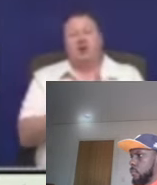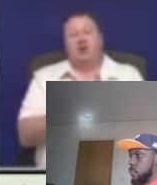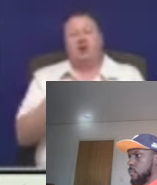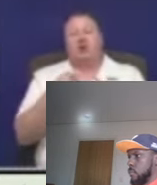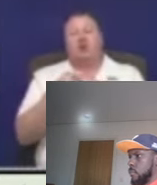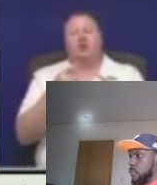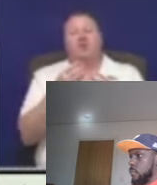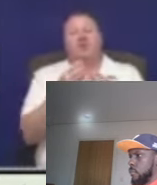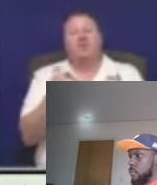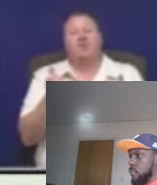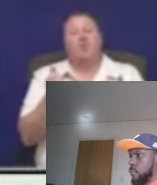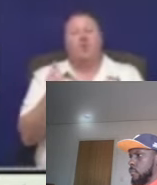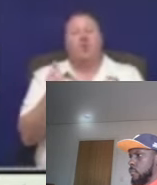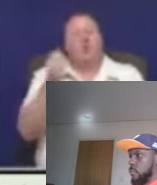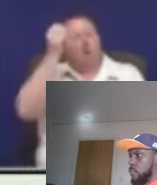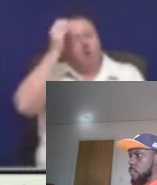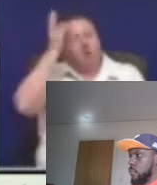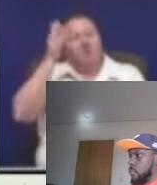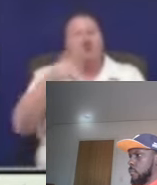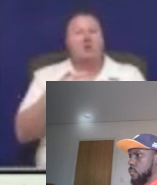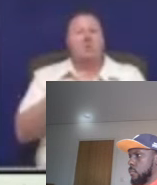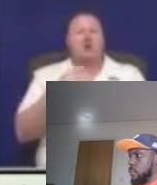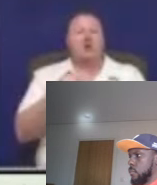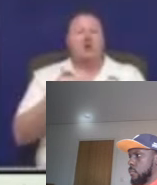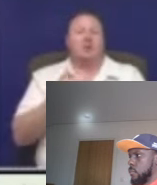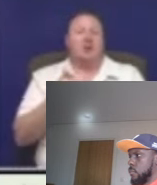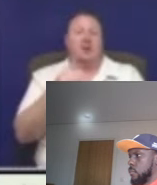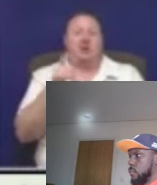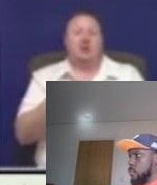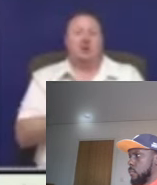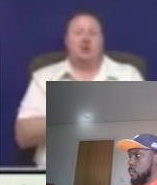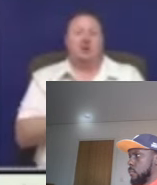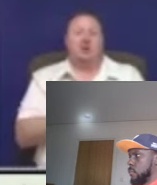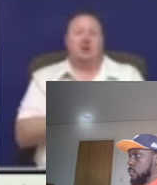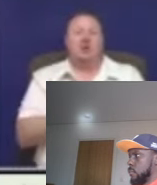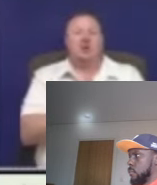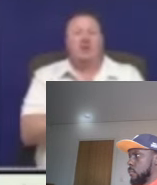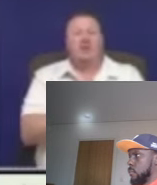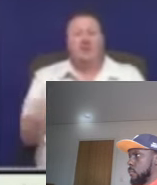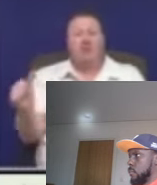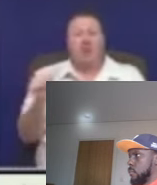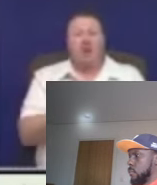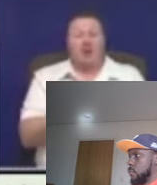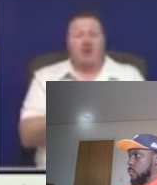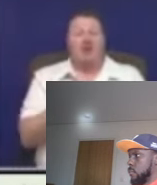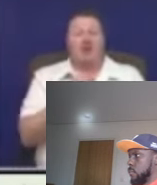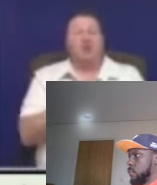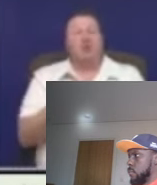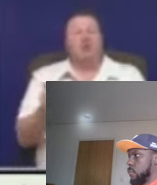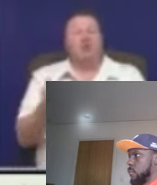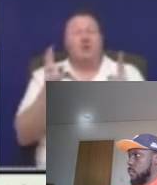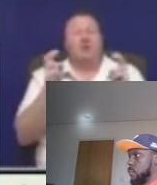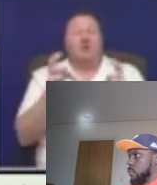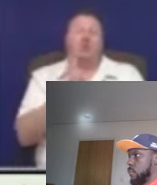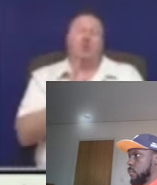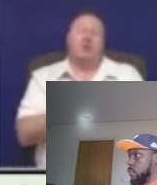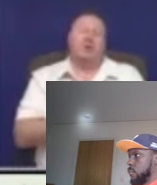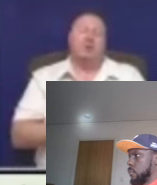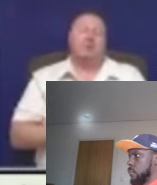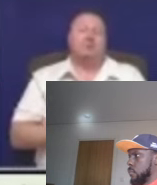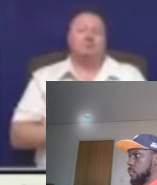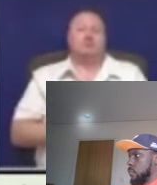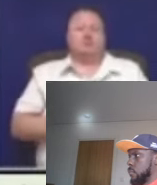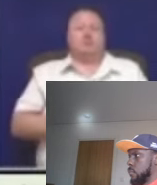too few competent project managers, and the return of these essential skills will help us to resolve this issue.